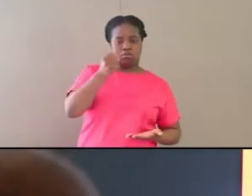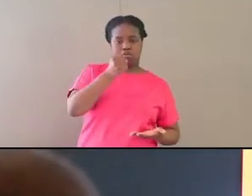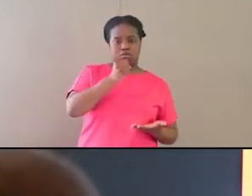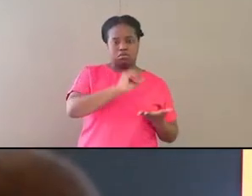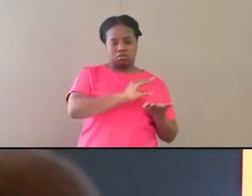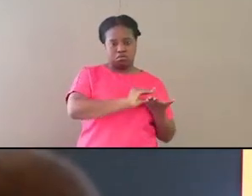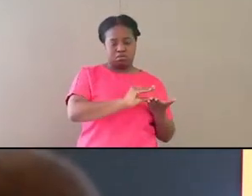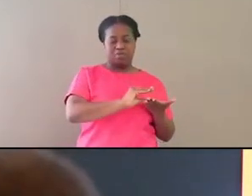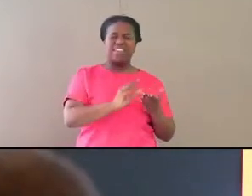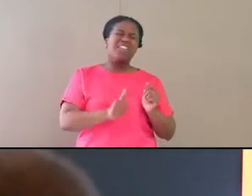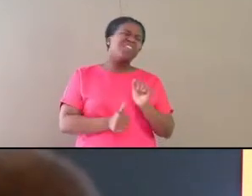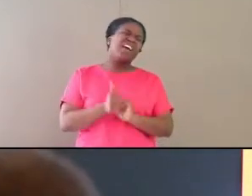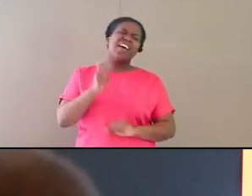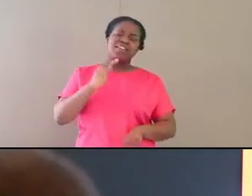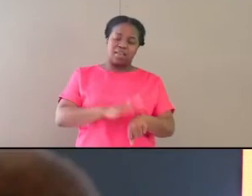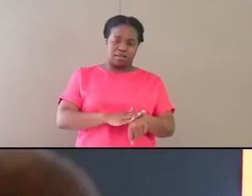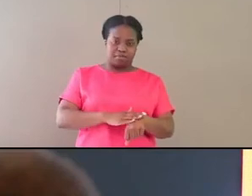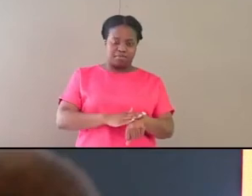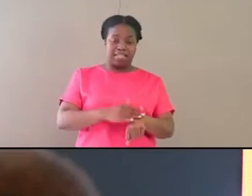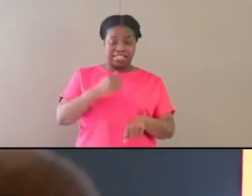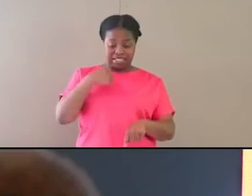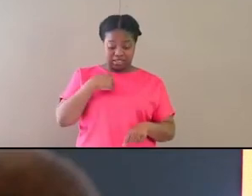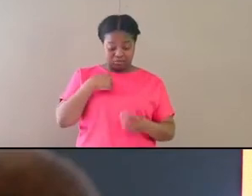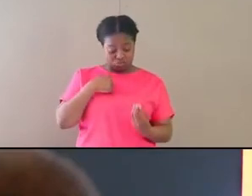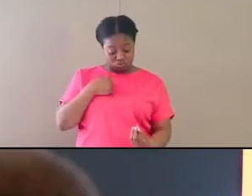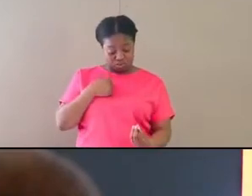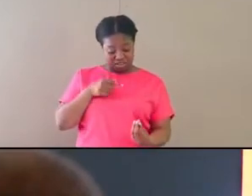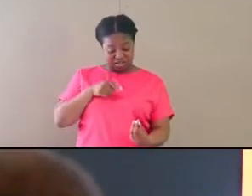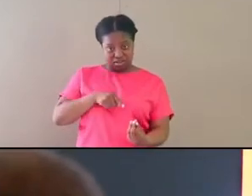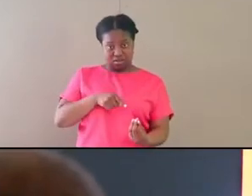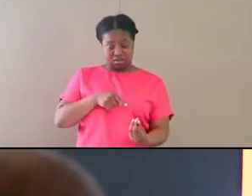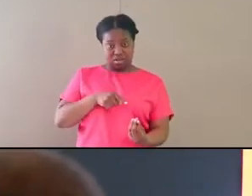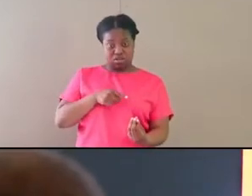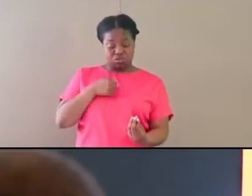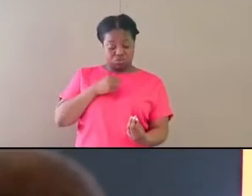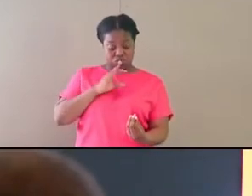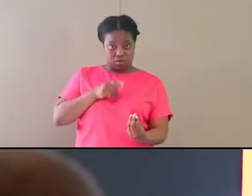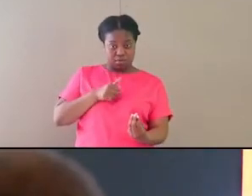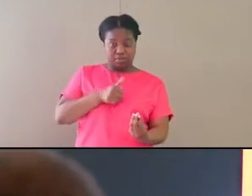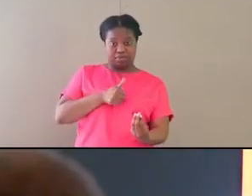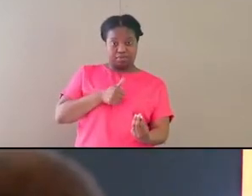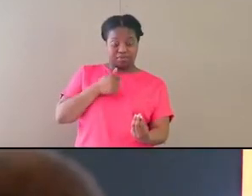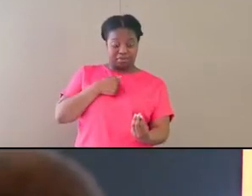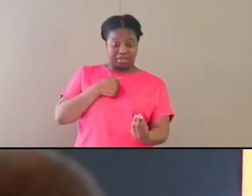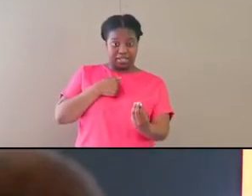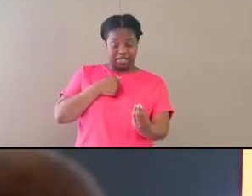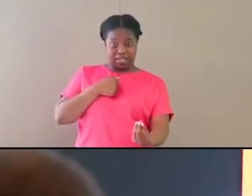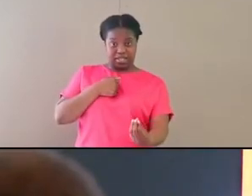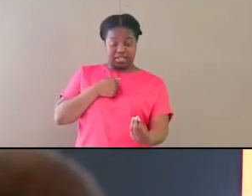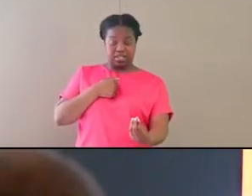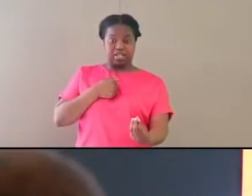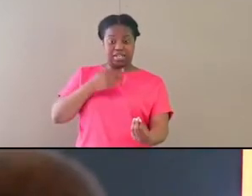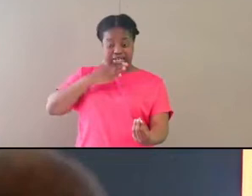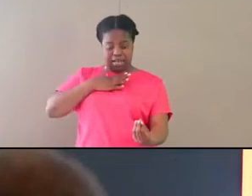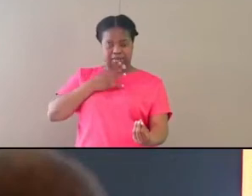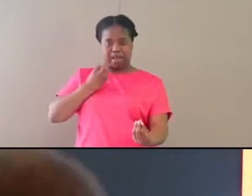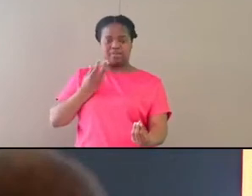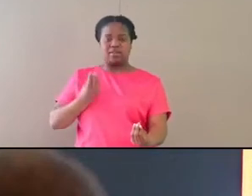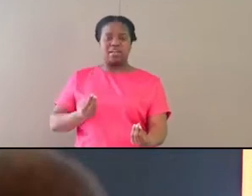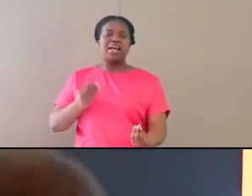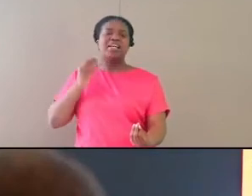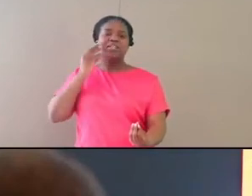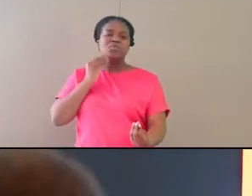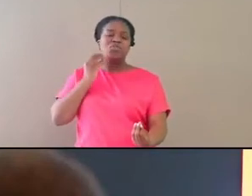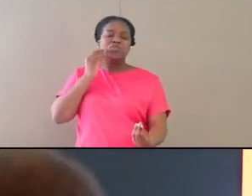me, for the first time since I had this child that you've been following up, and since I've had my children, I experienced